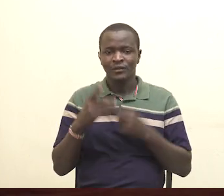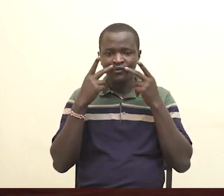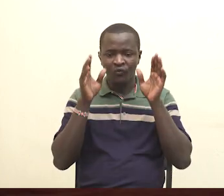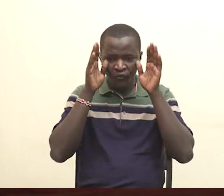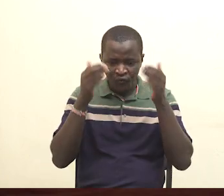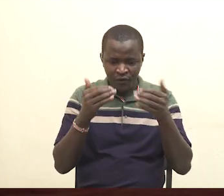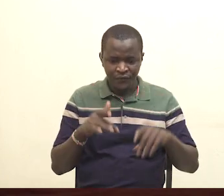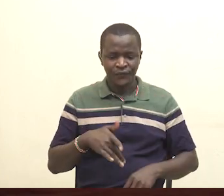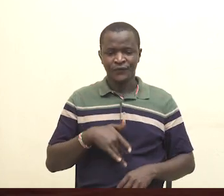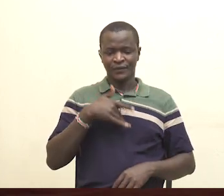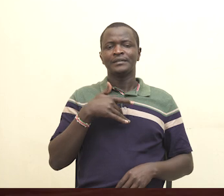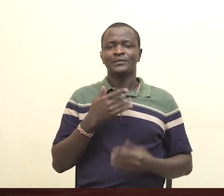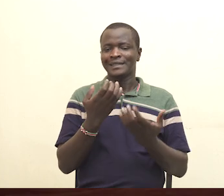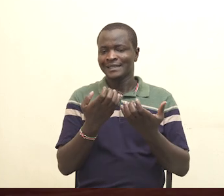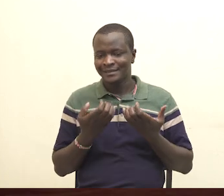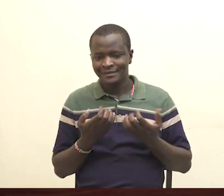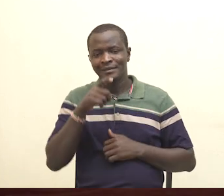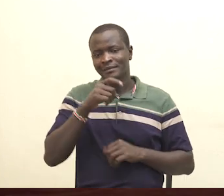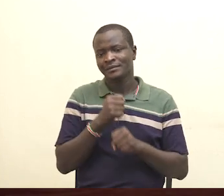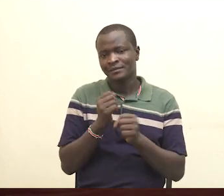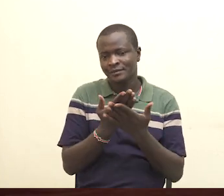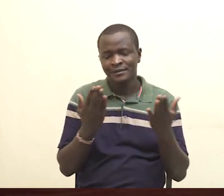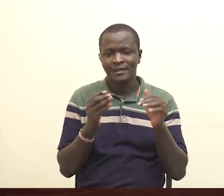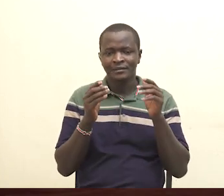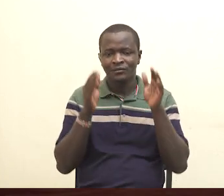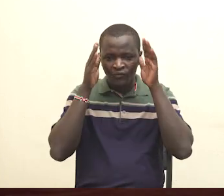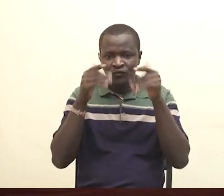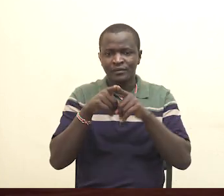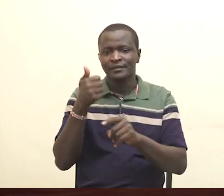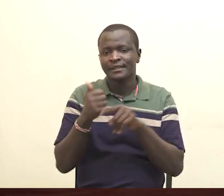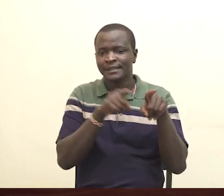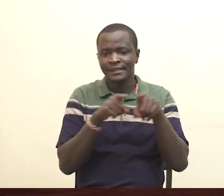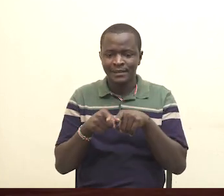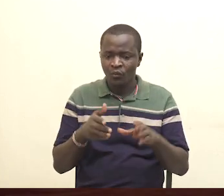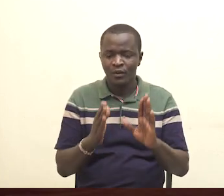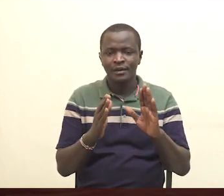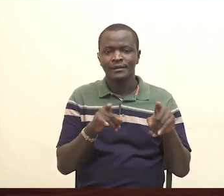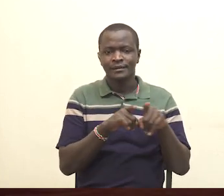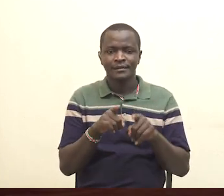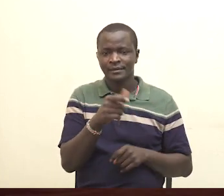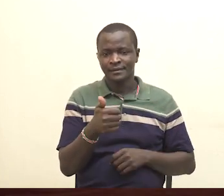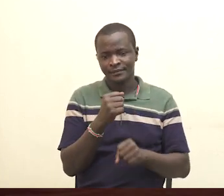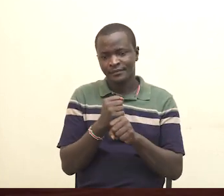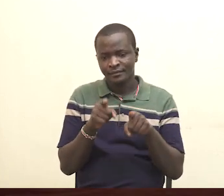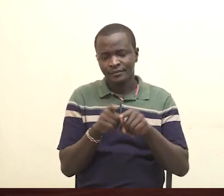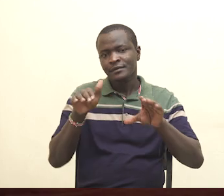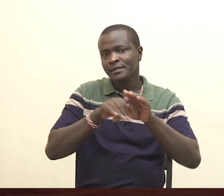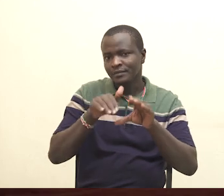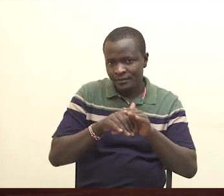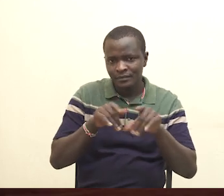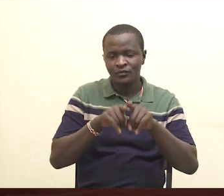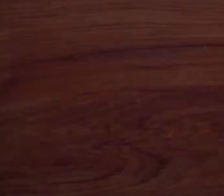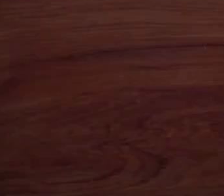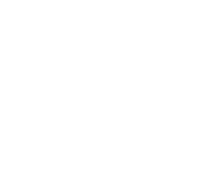have feelings, we have needs that need to be addressed in the same way as the other members of